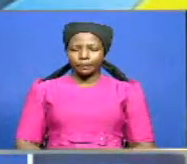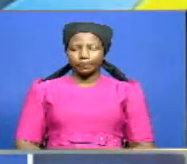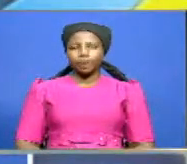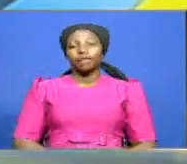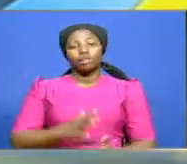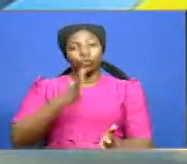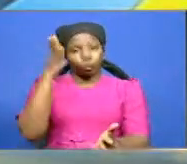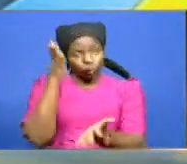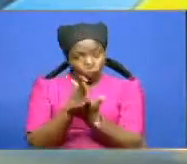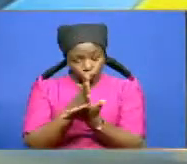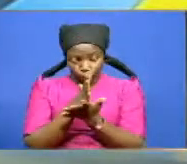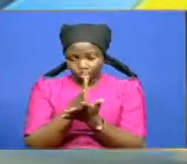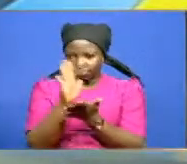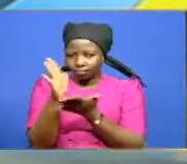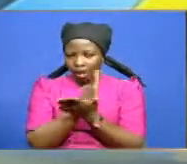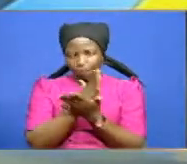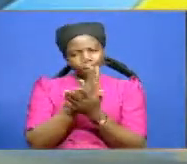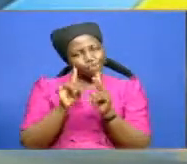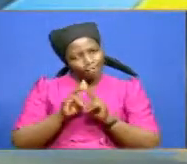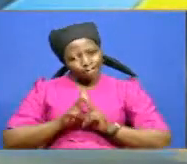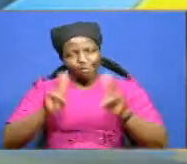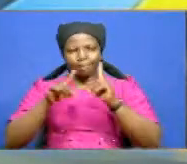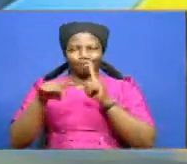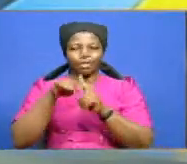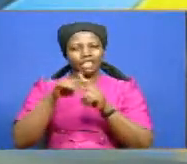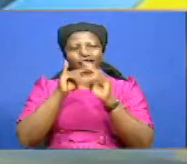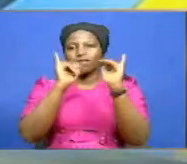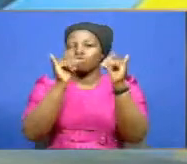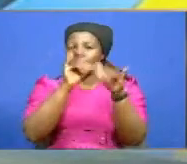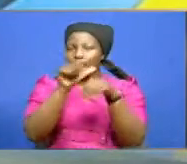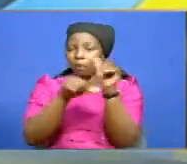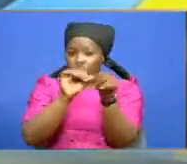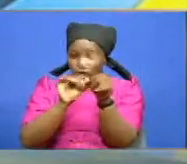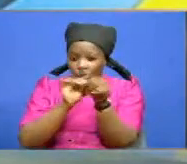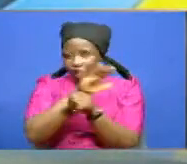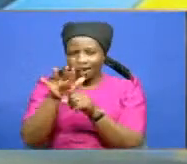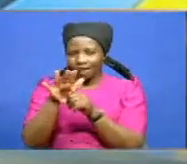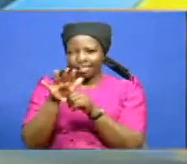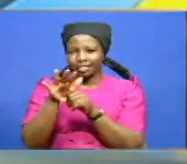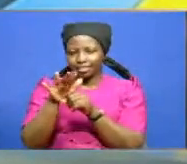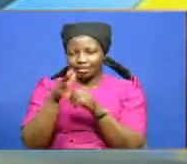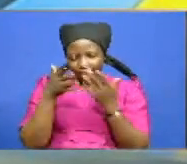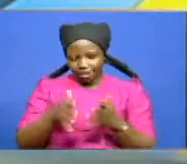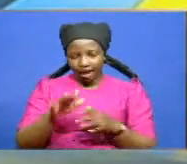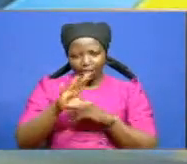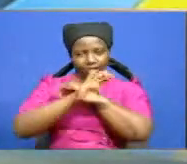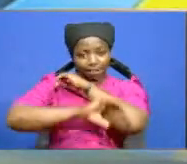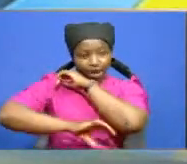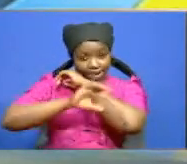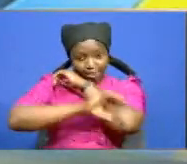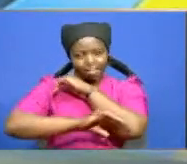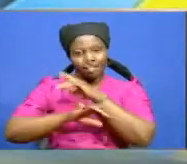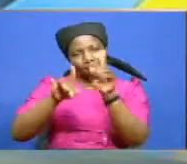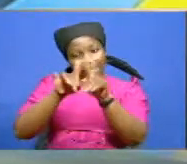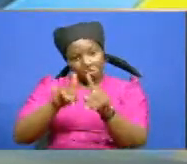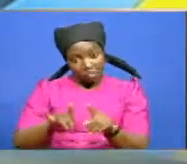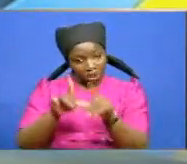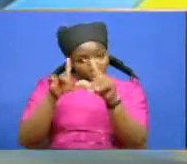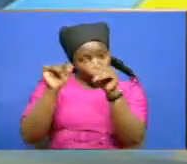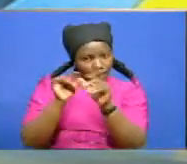Indeed, some very positive news when it comes to the coronavirus pandemic here in the country. And word of